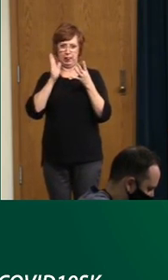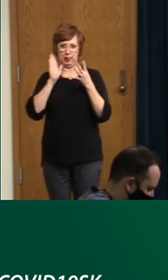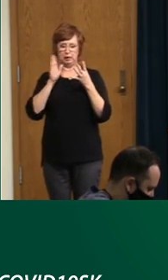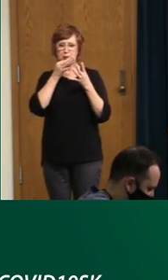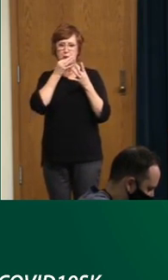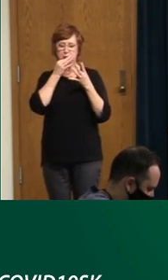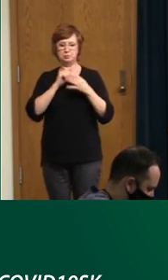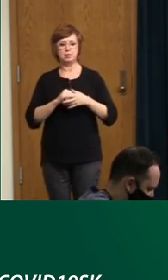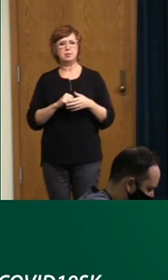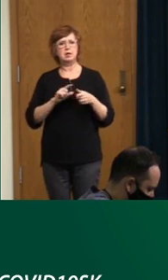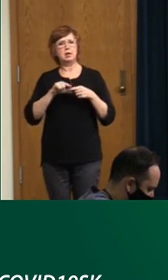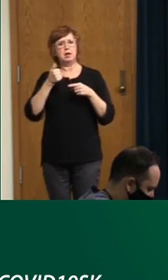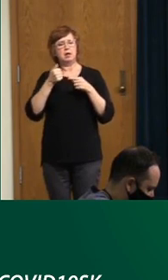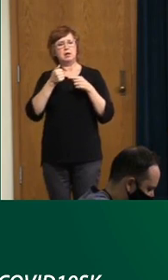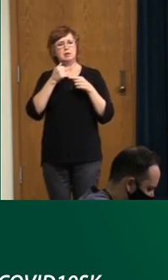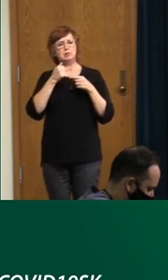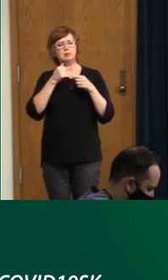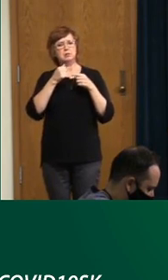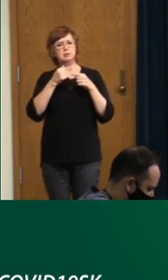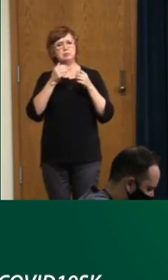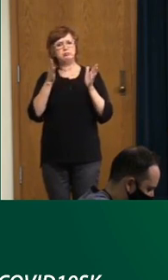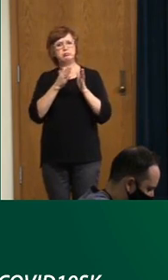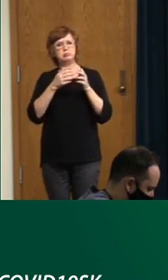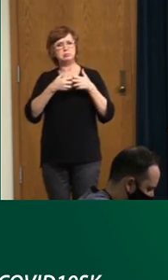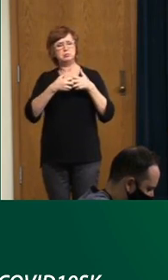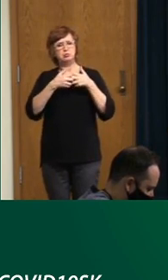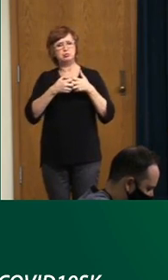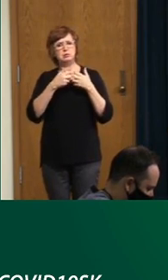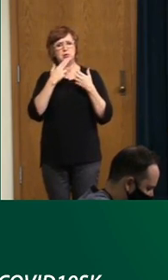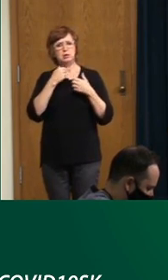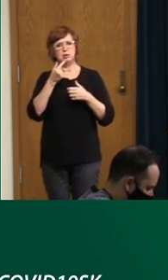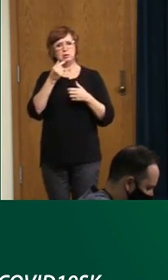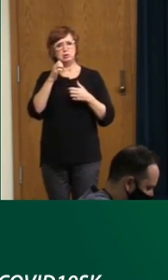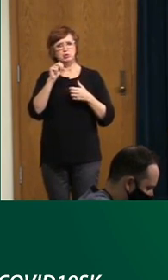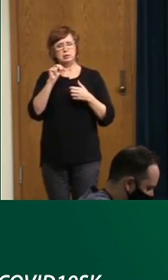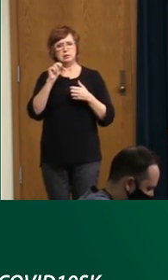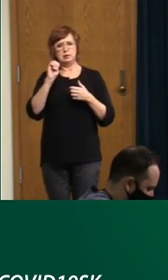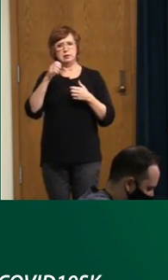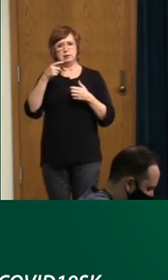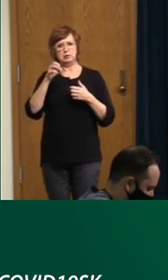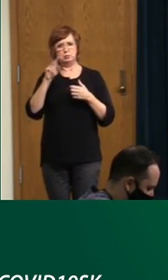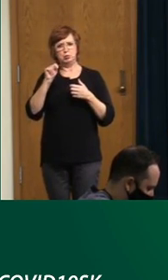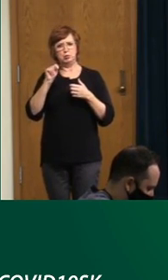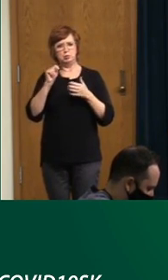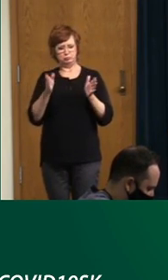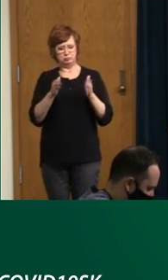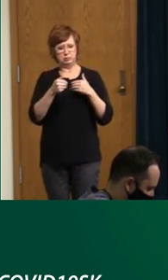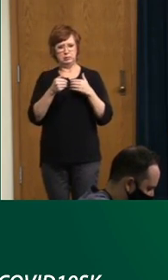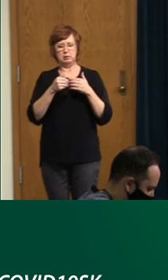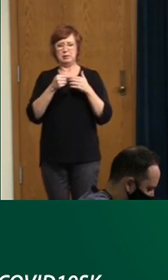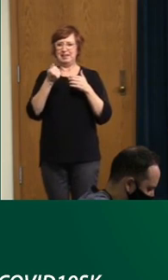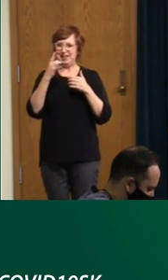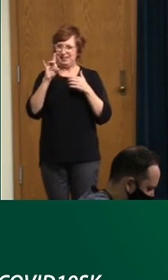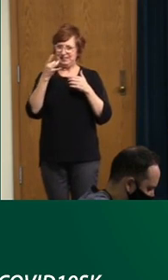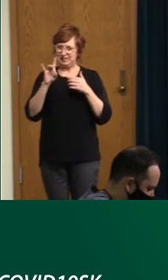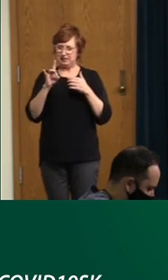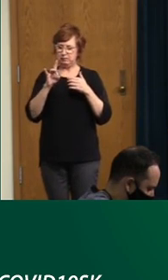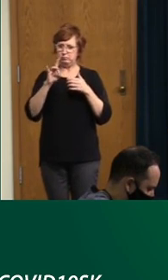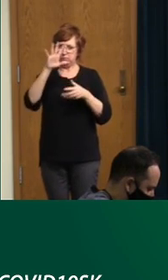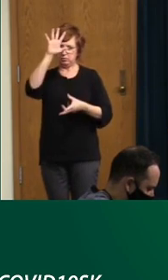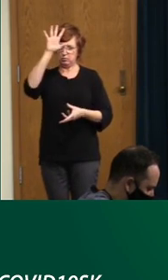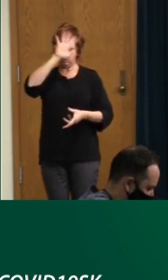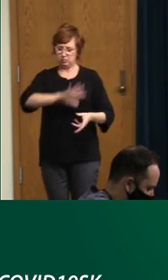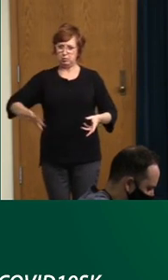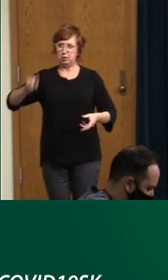GenExpert testing devices are available in 18 sites in Saskatchewan, providing preliminary results within hours. The SHA